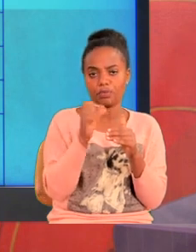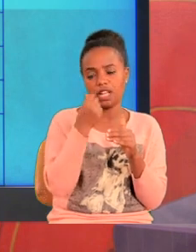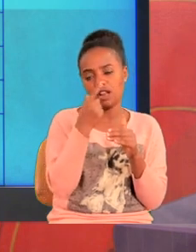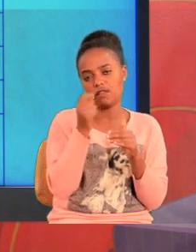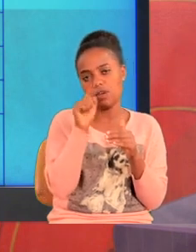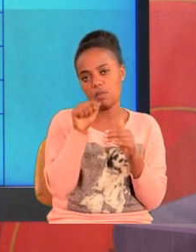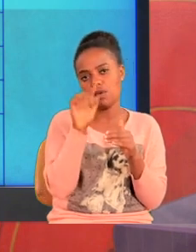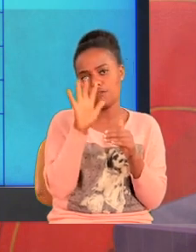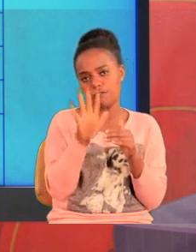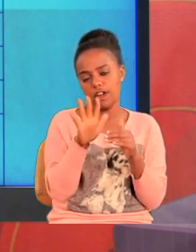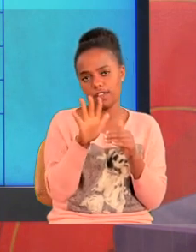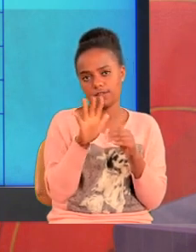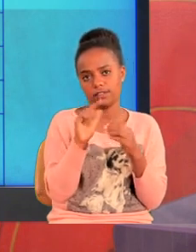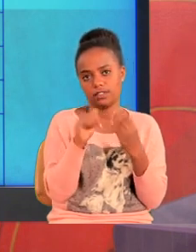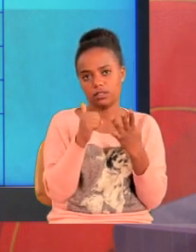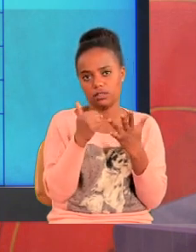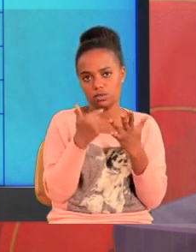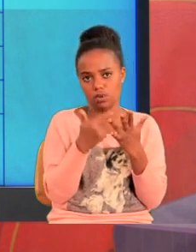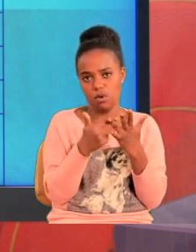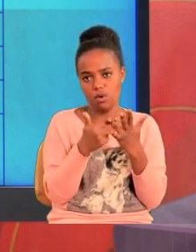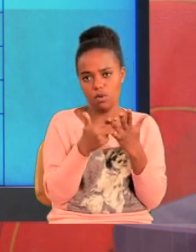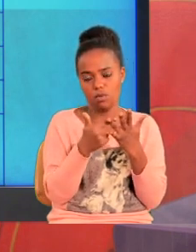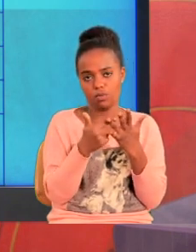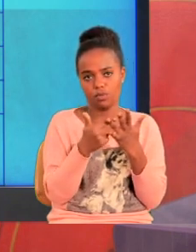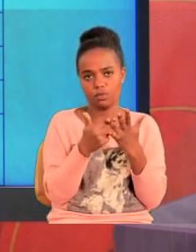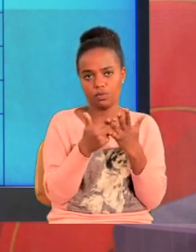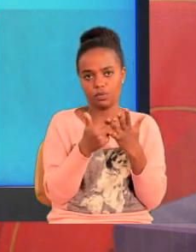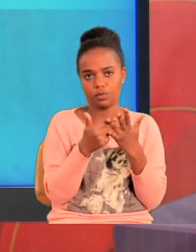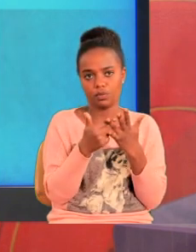11.5. So